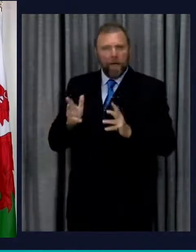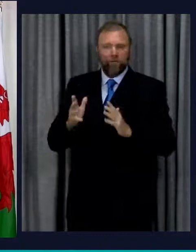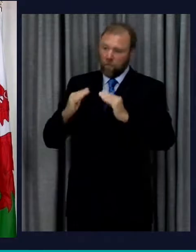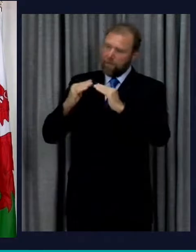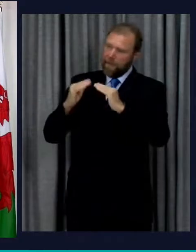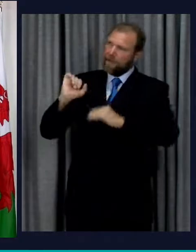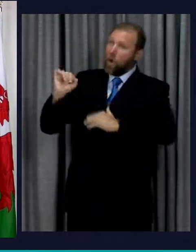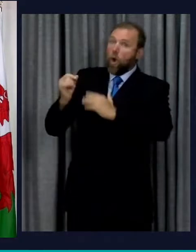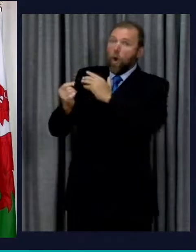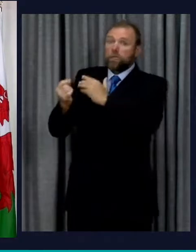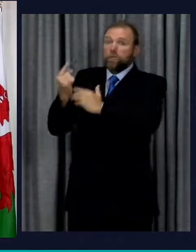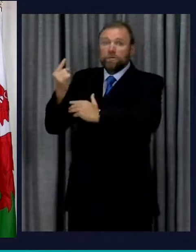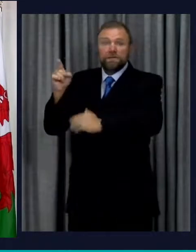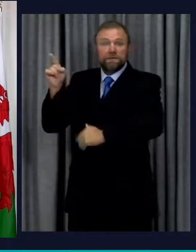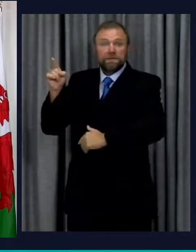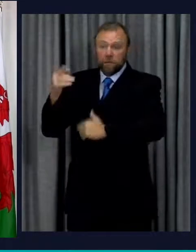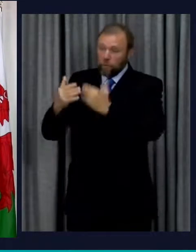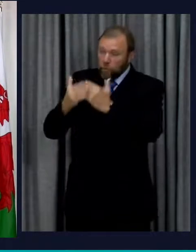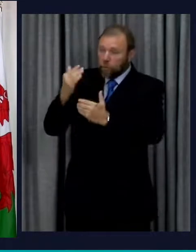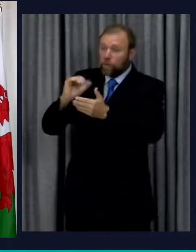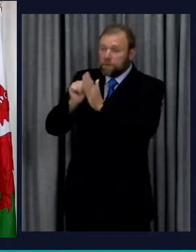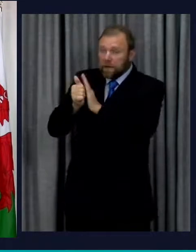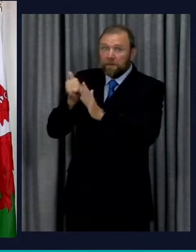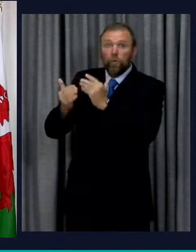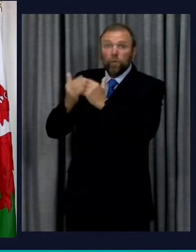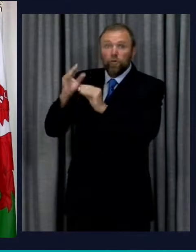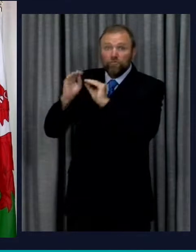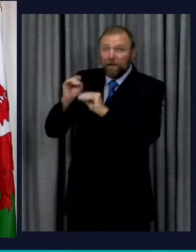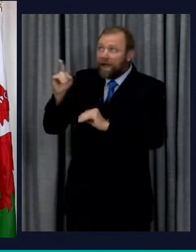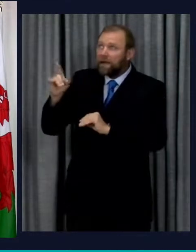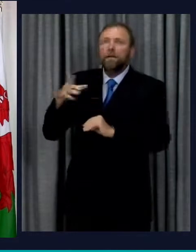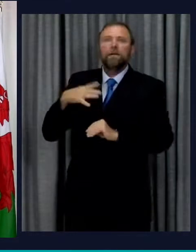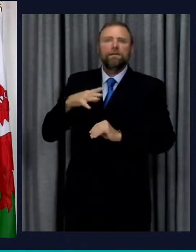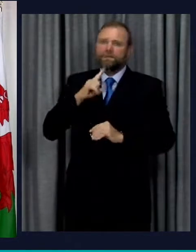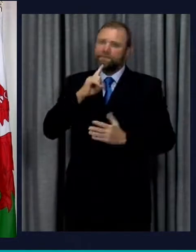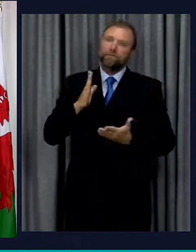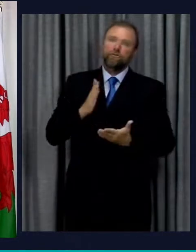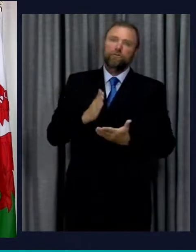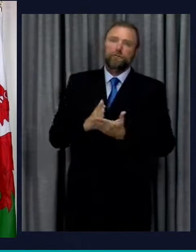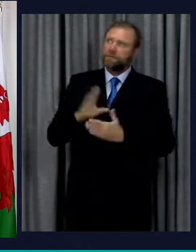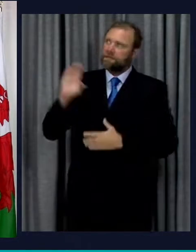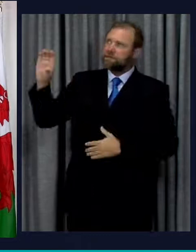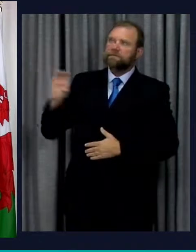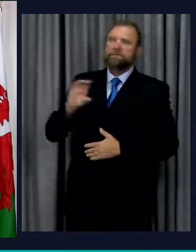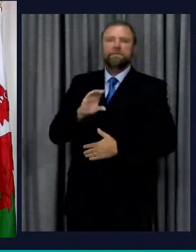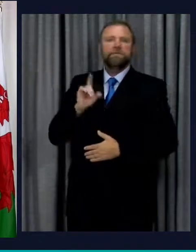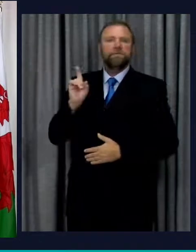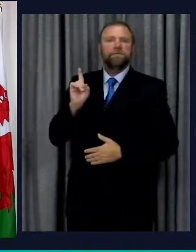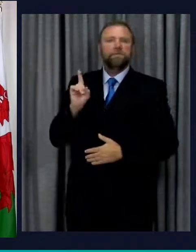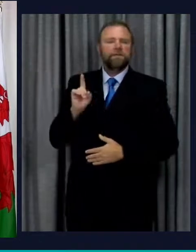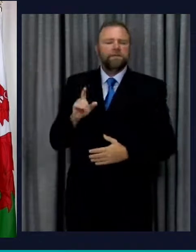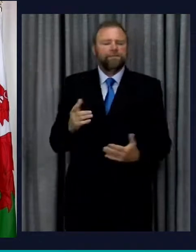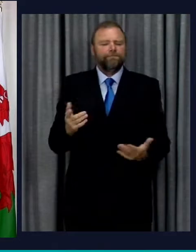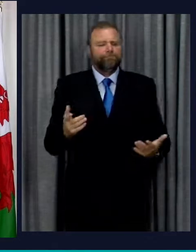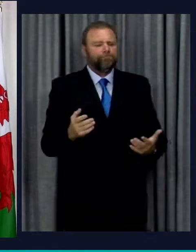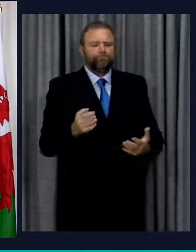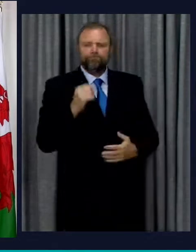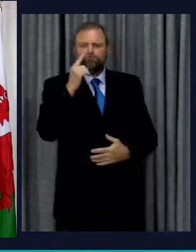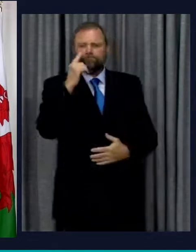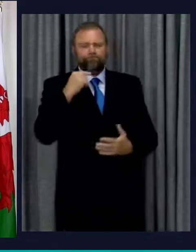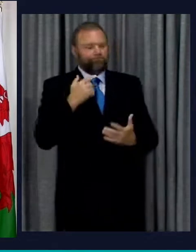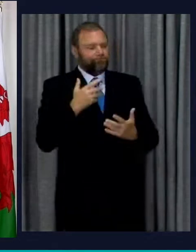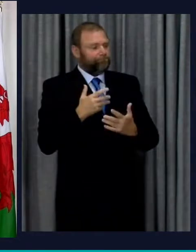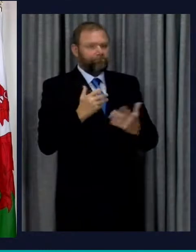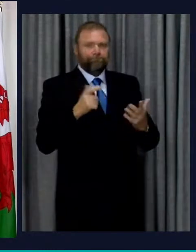with the skills training that's required, then it really does require certainty. And I just don't think that any member of any established political party here